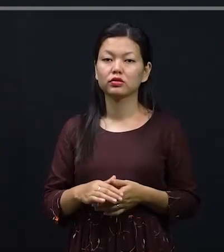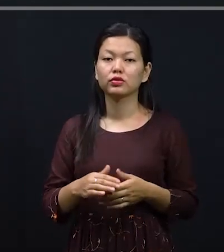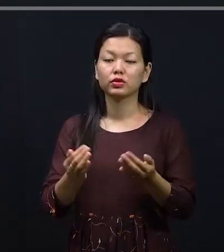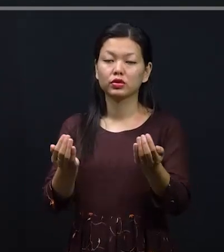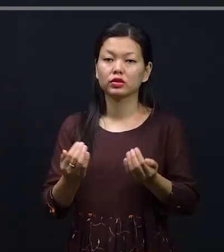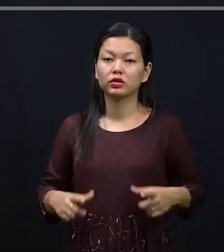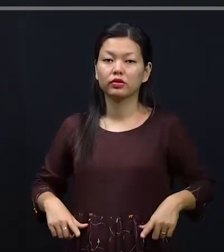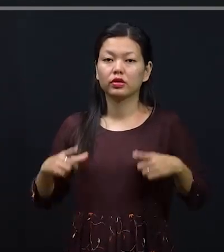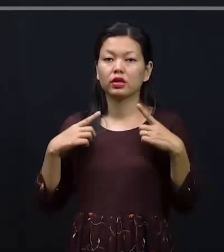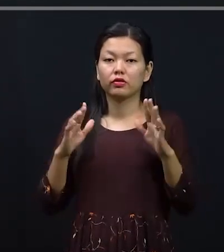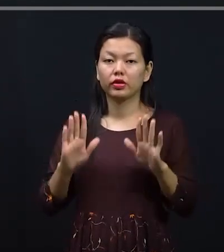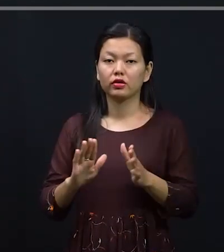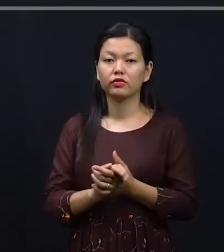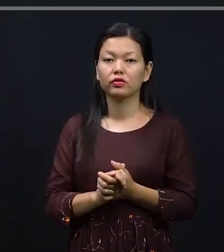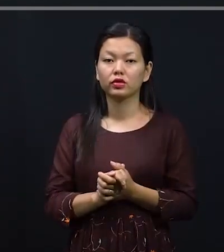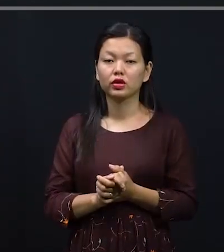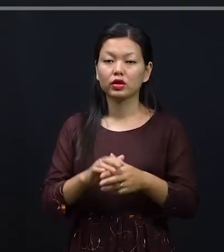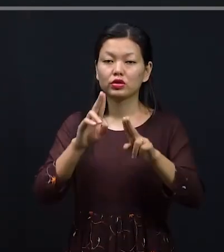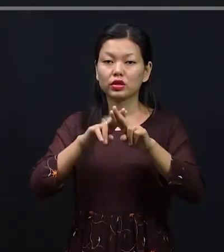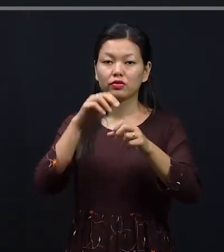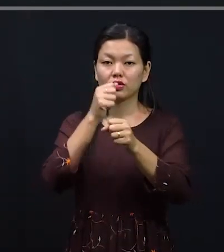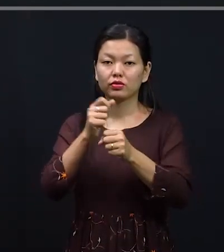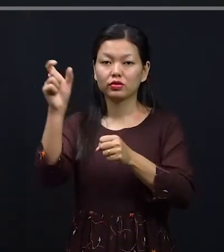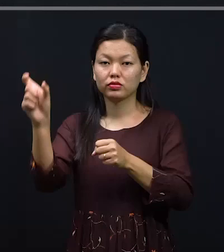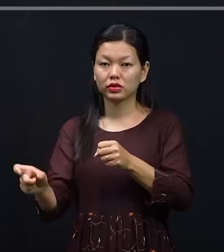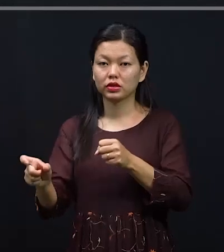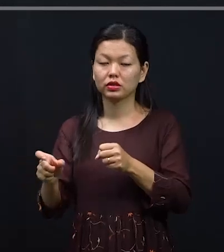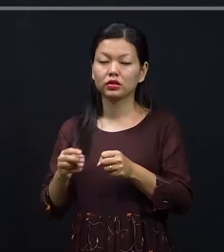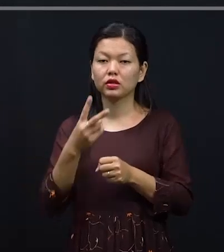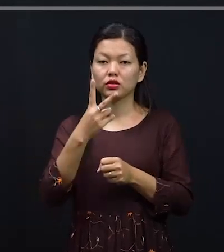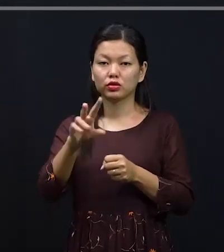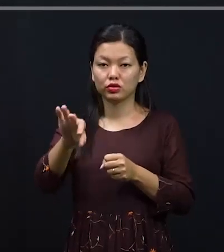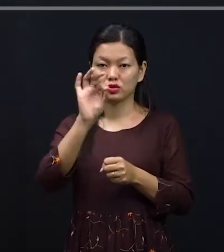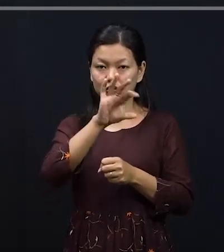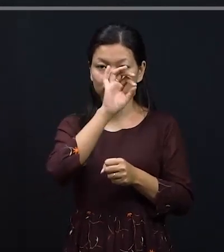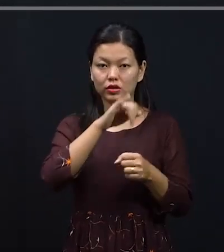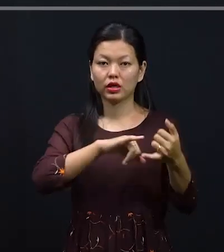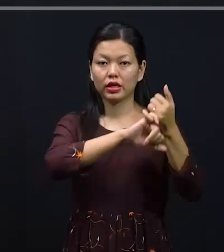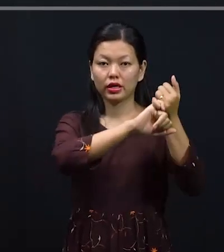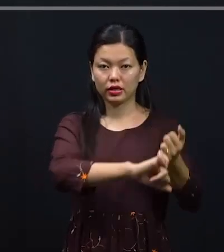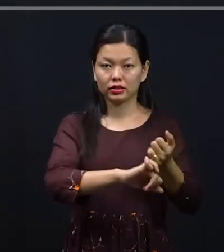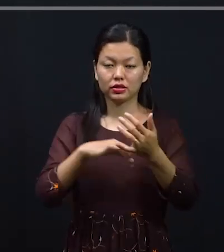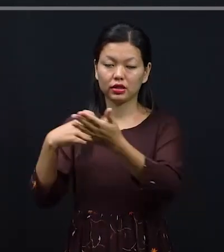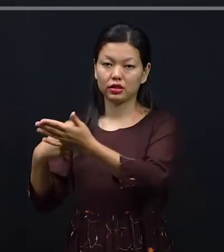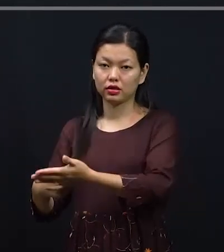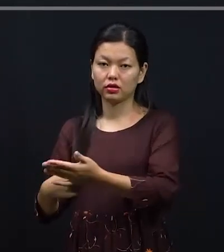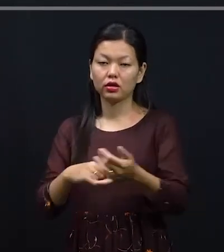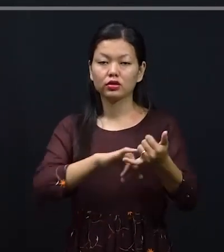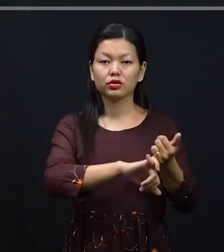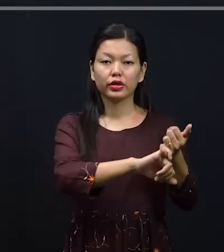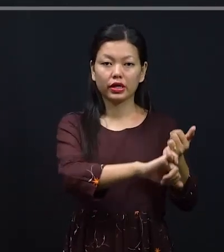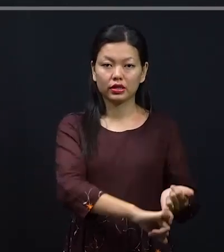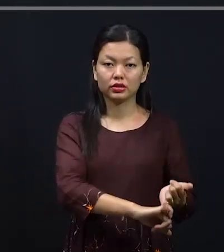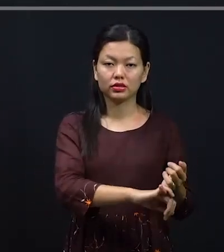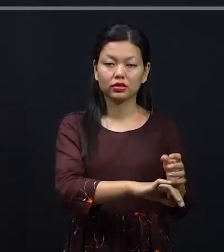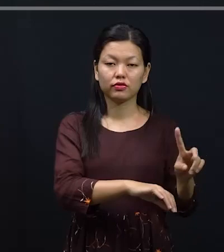for his experiment. So in his experiment, he took the S strain and injected into the mice, and